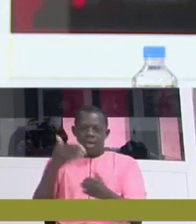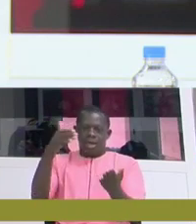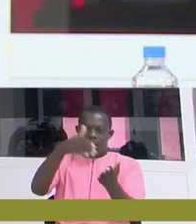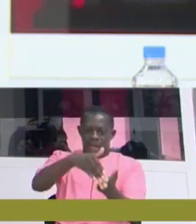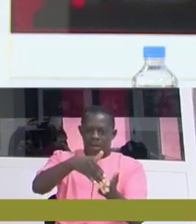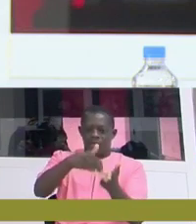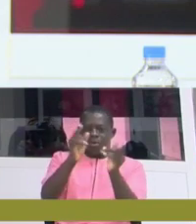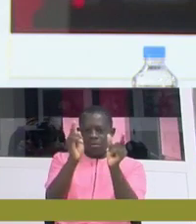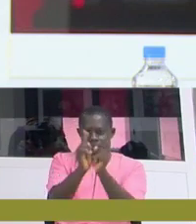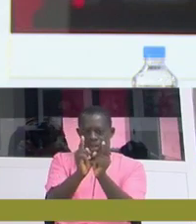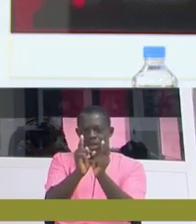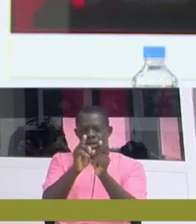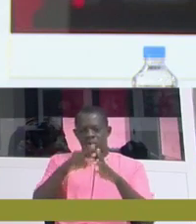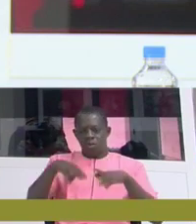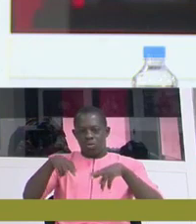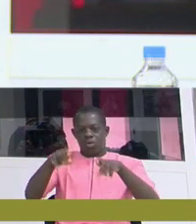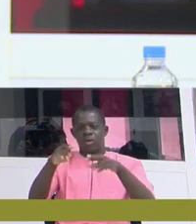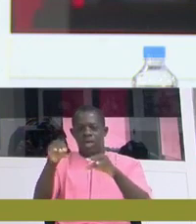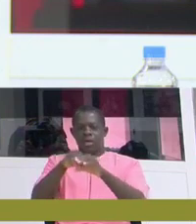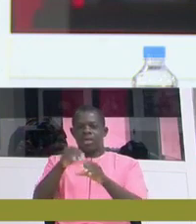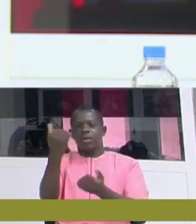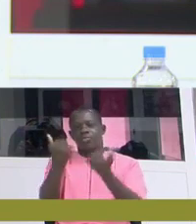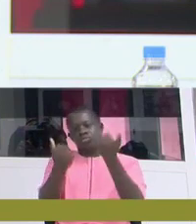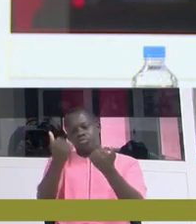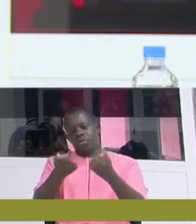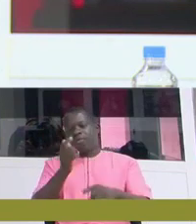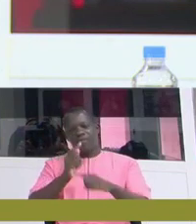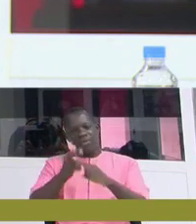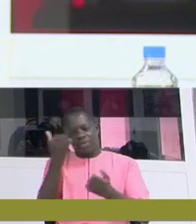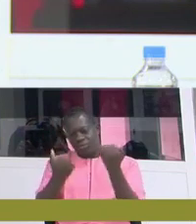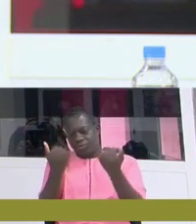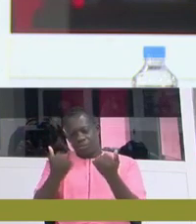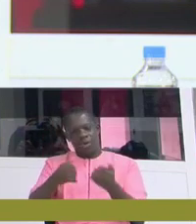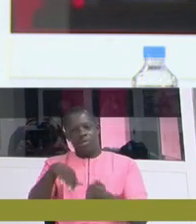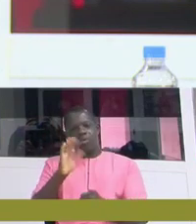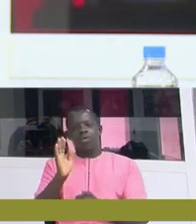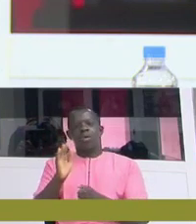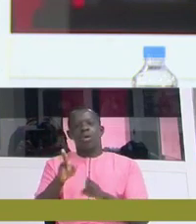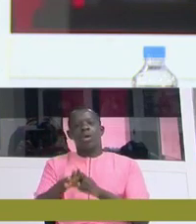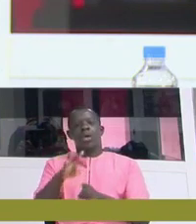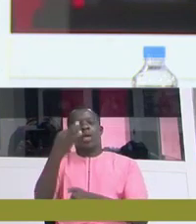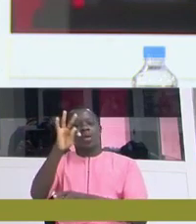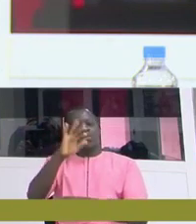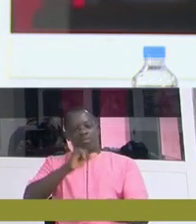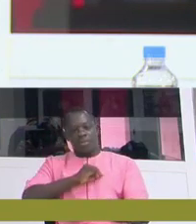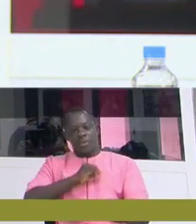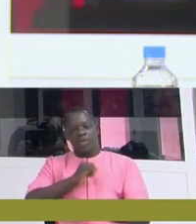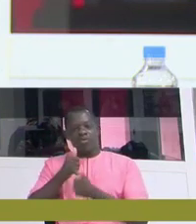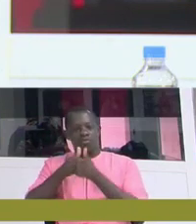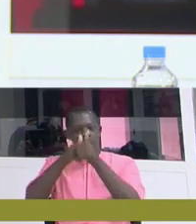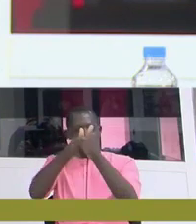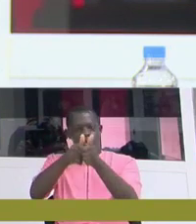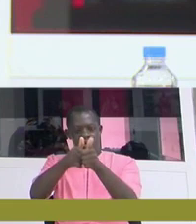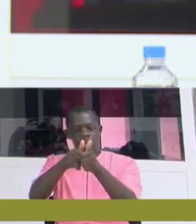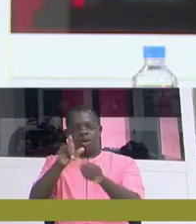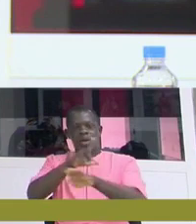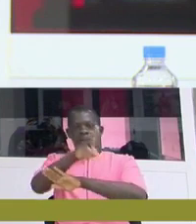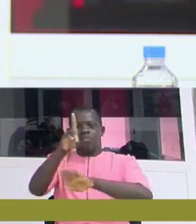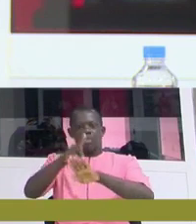could get to him, if he gets into his vehicle, he would speed away. And if I followed him to